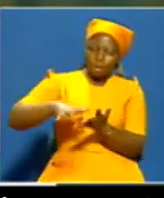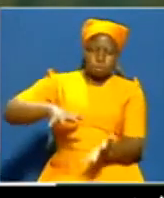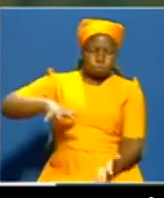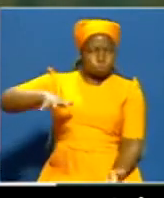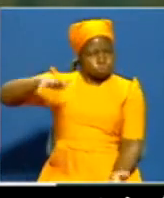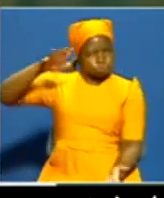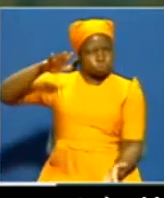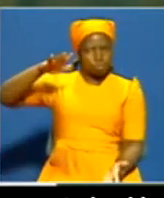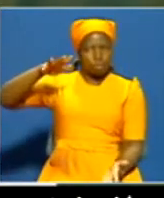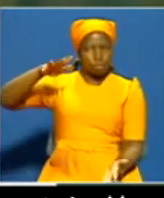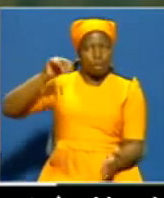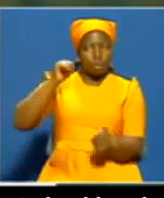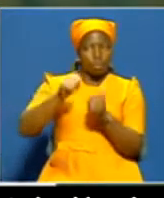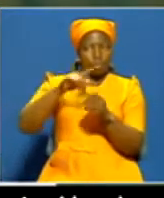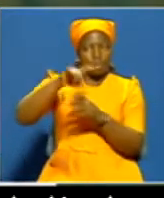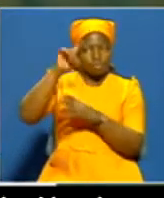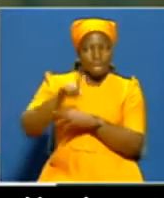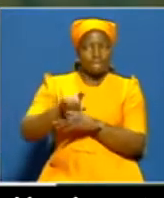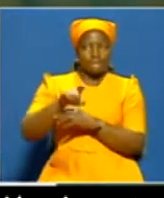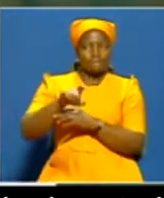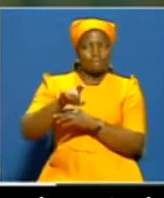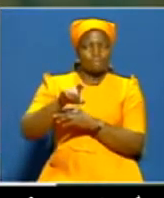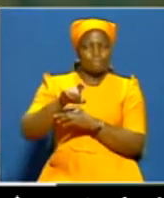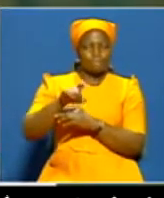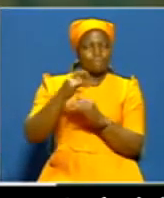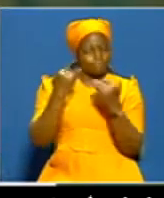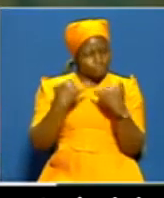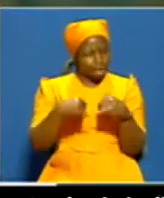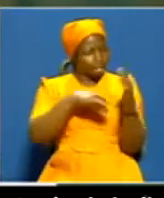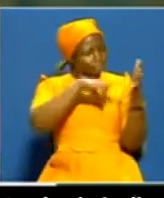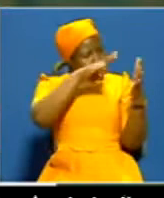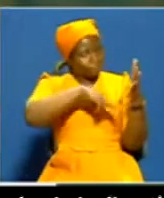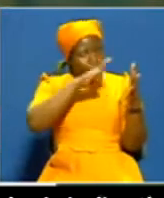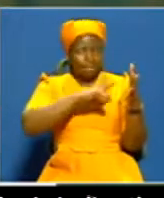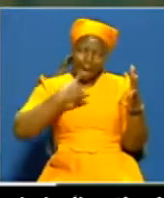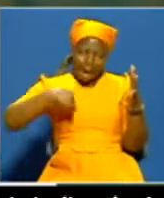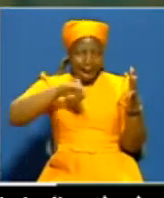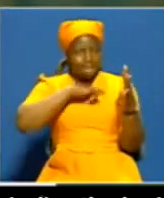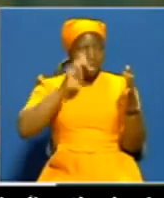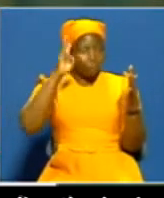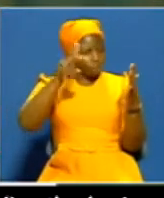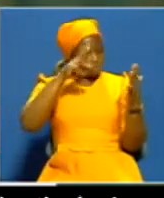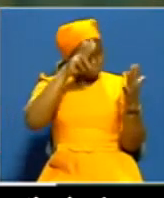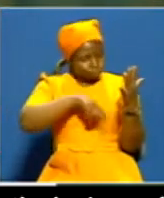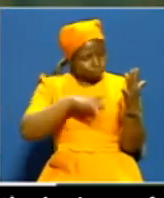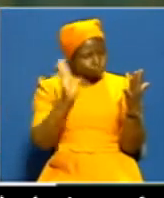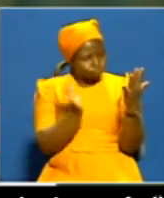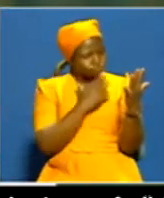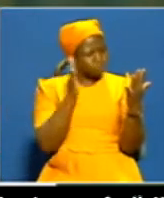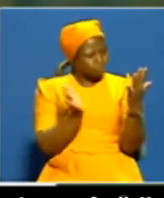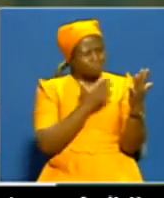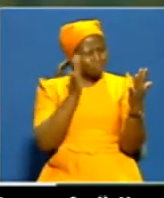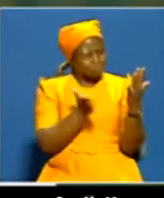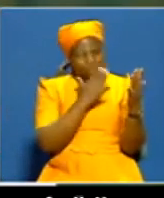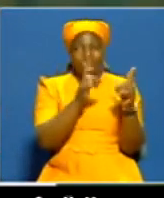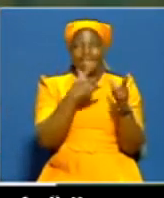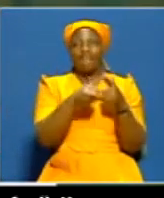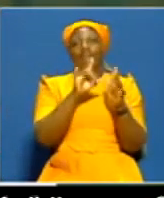must plow through. We will do that and we'll give our